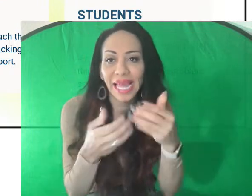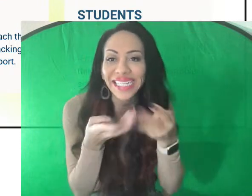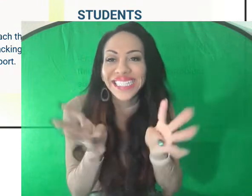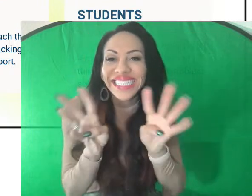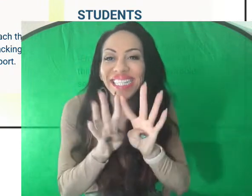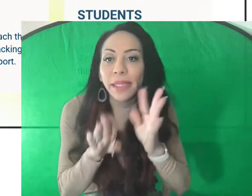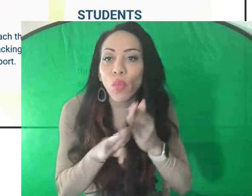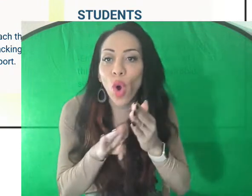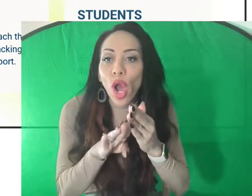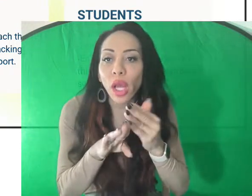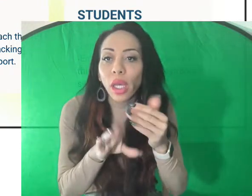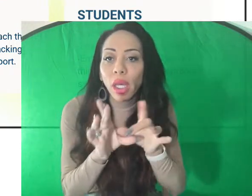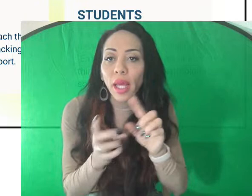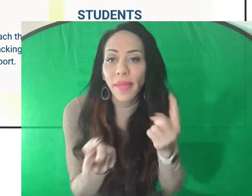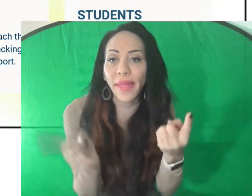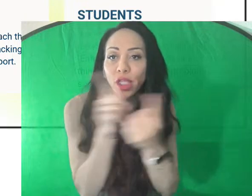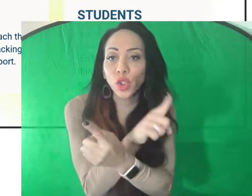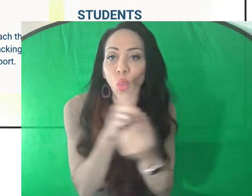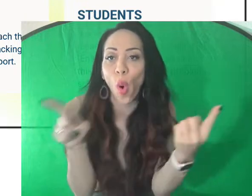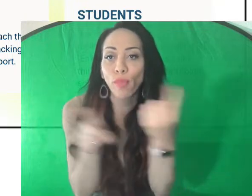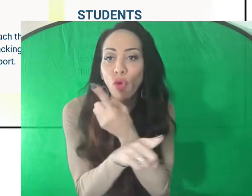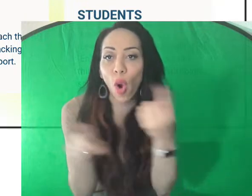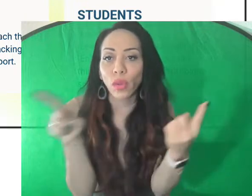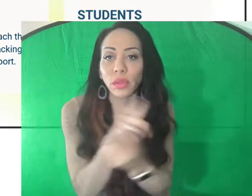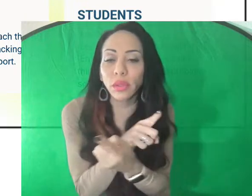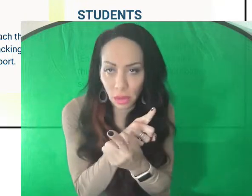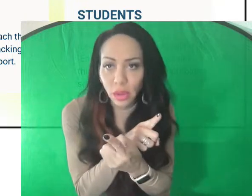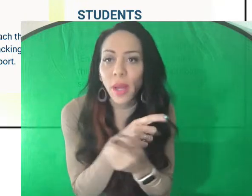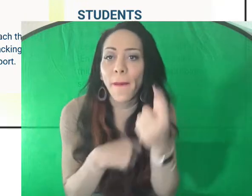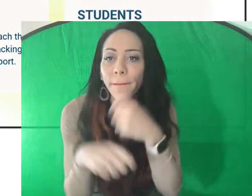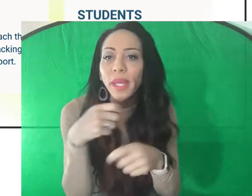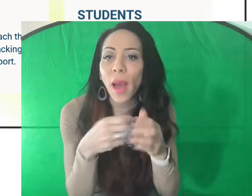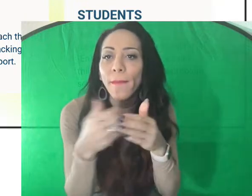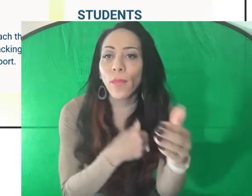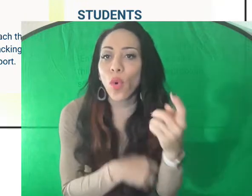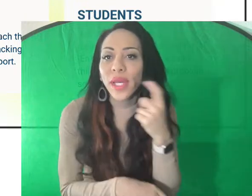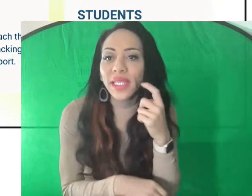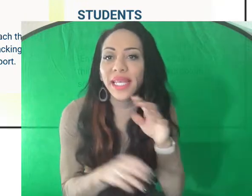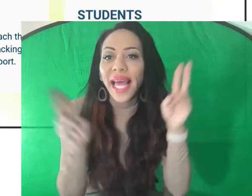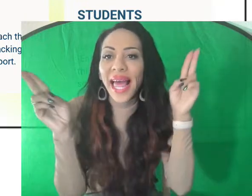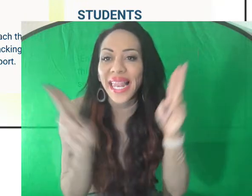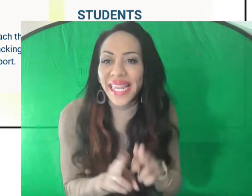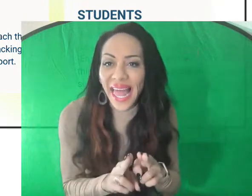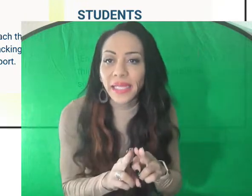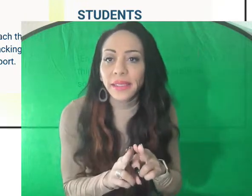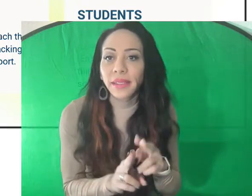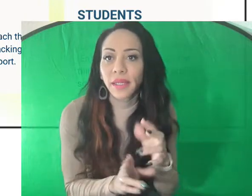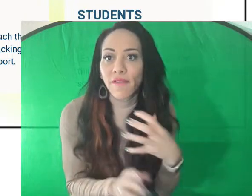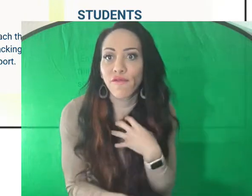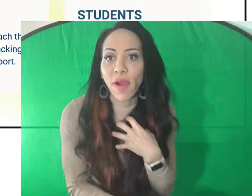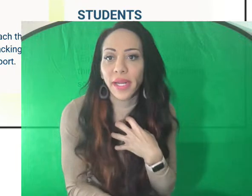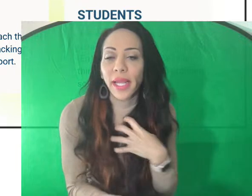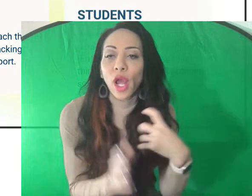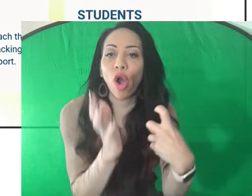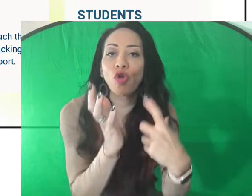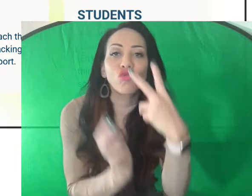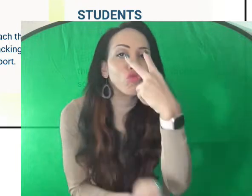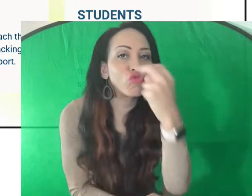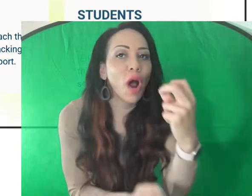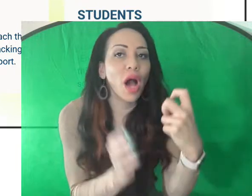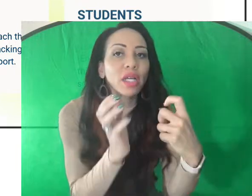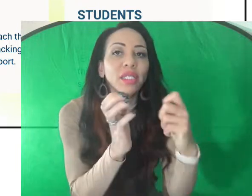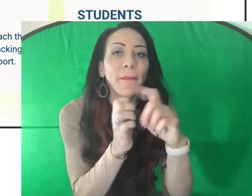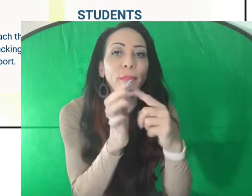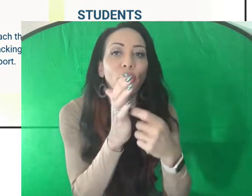scary. Learning through storytelling. So Raspberry Pi Foundation's done a really great study on storytelling being like